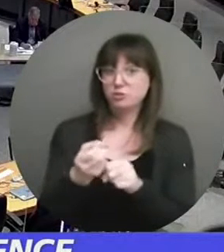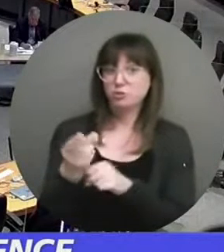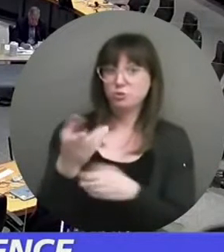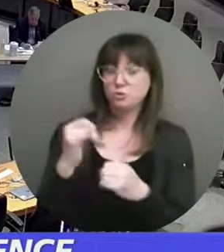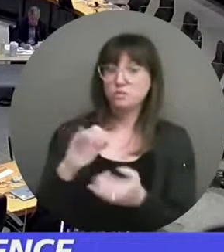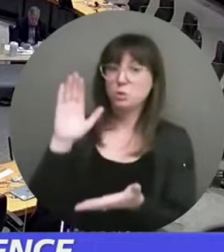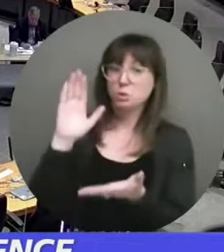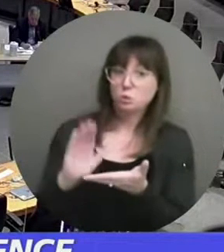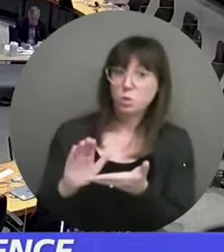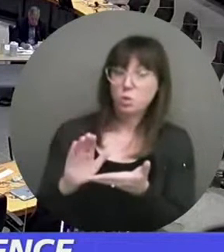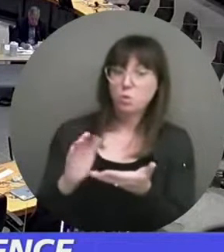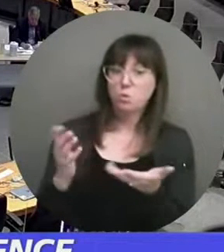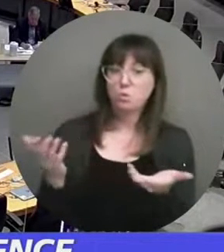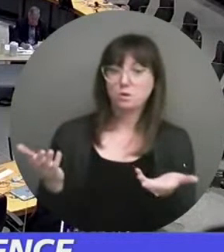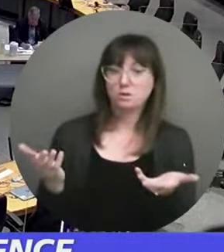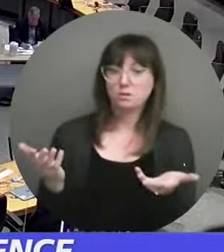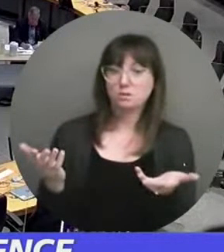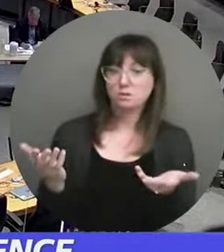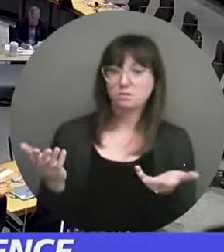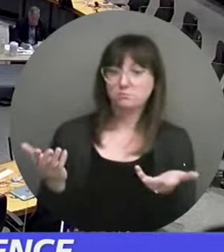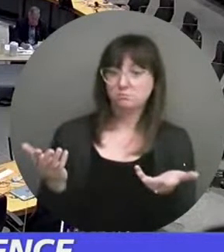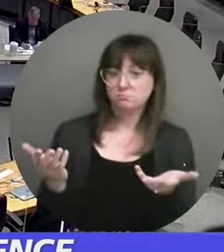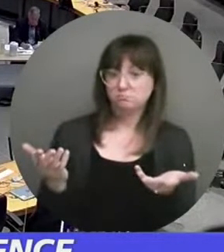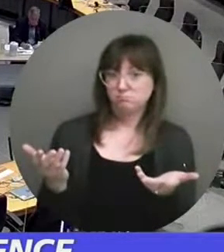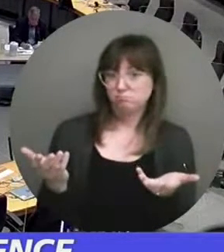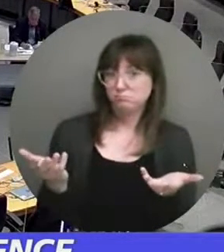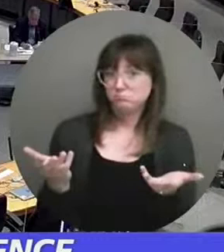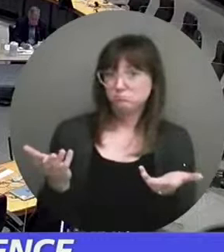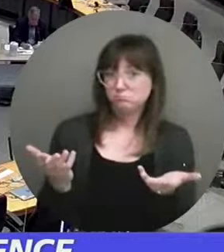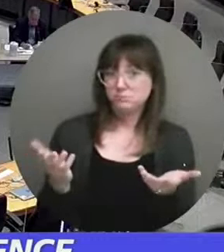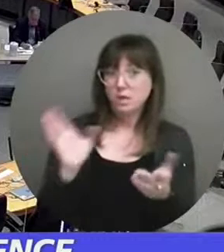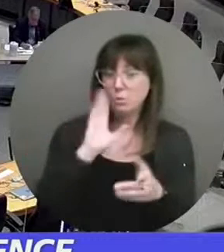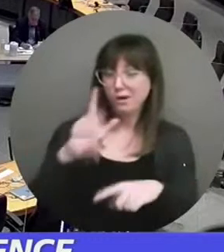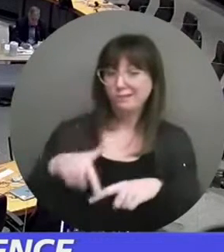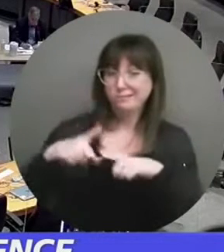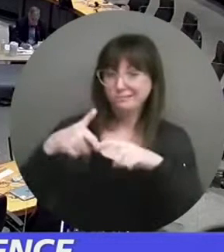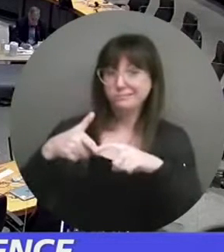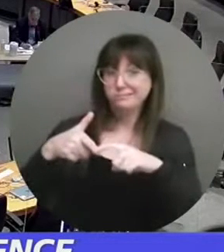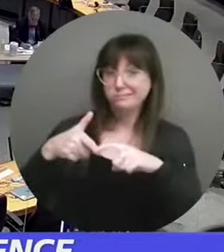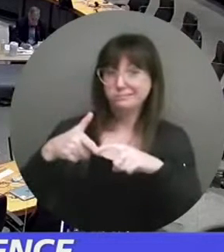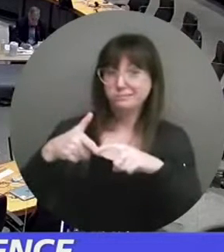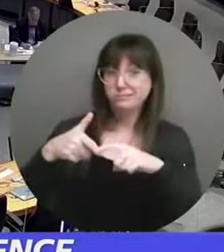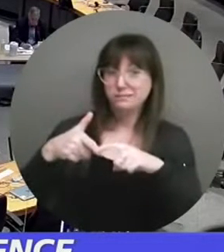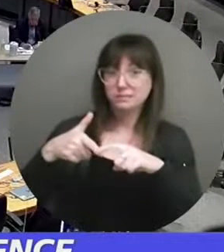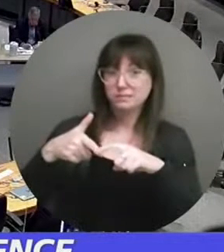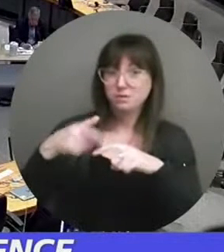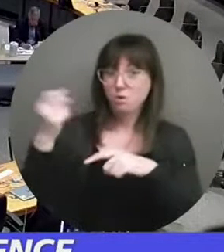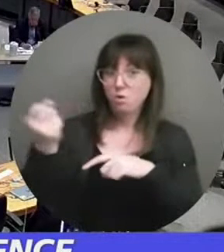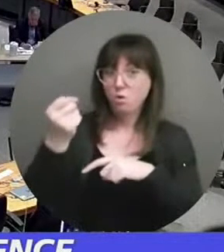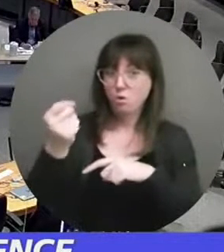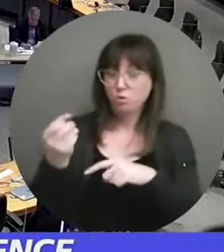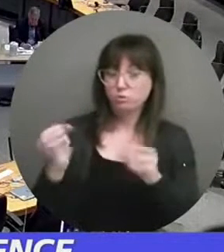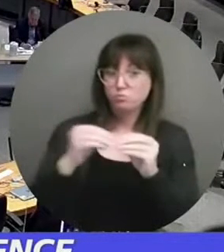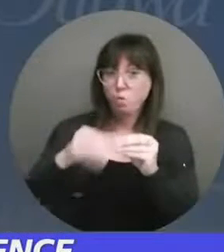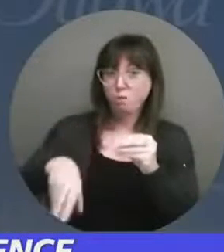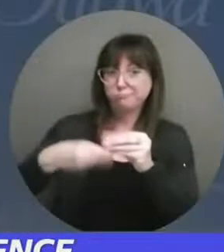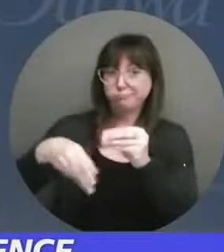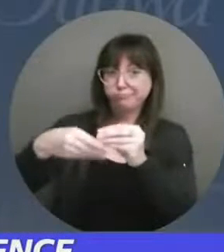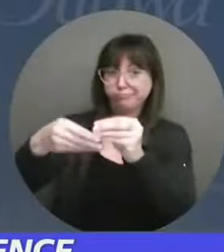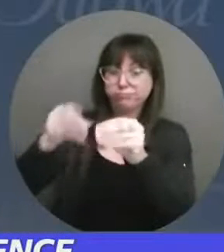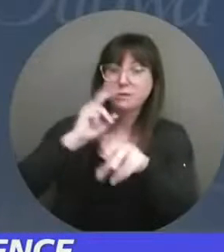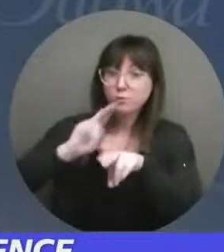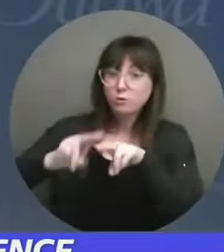at which you would feel comfortable maybe putting off future phases of LRT or doing new studies on the feasibility